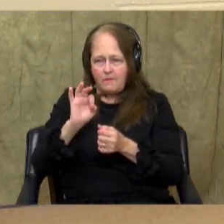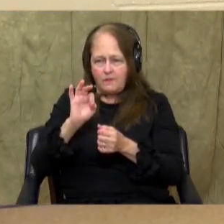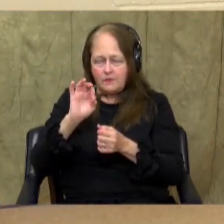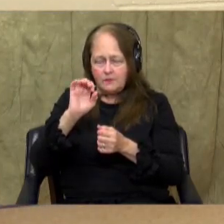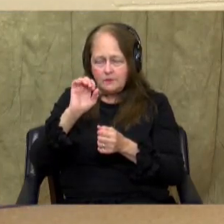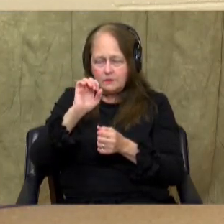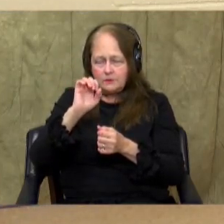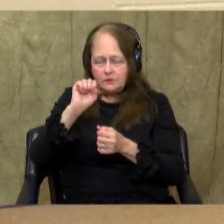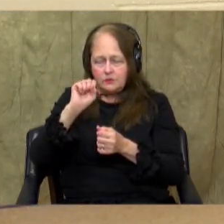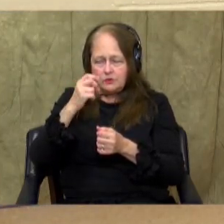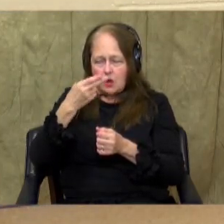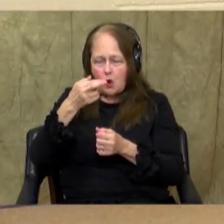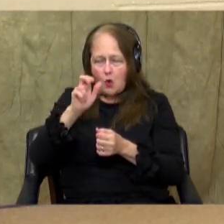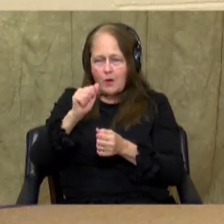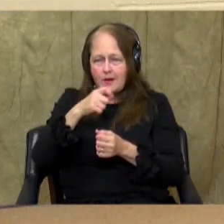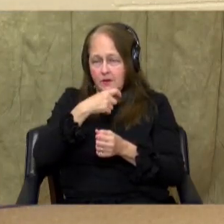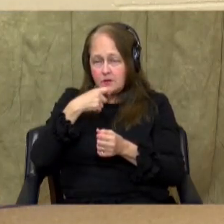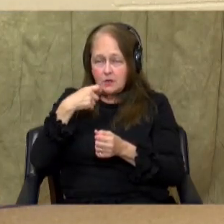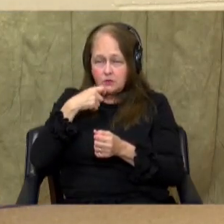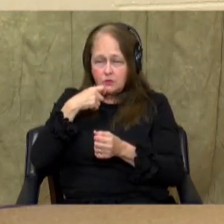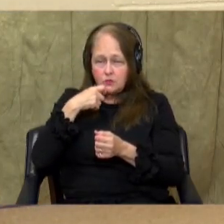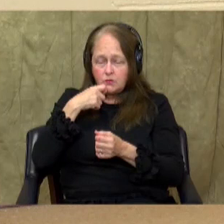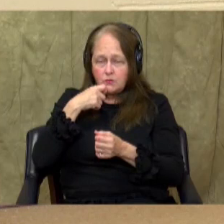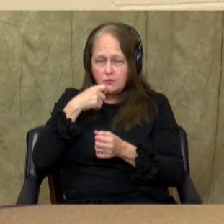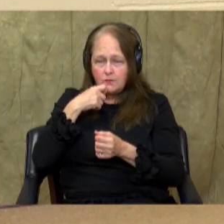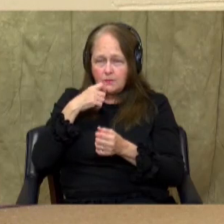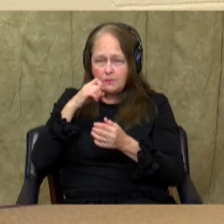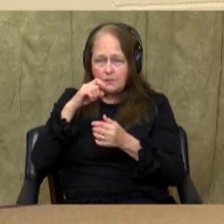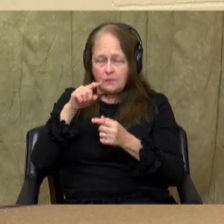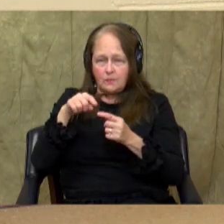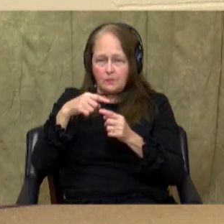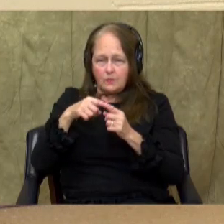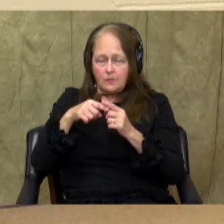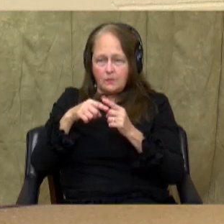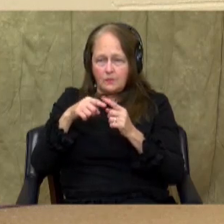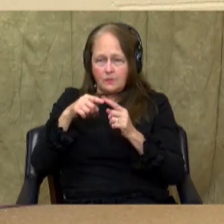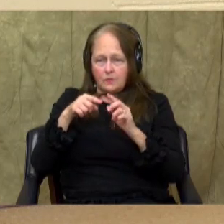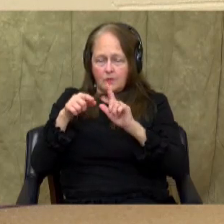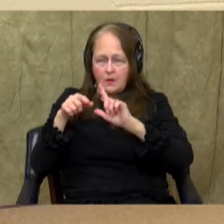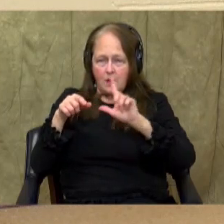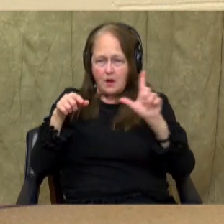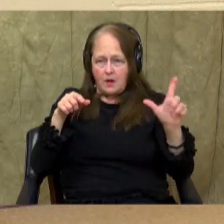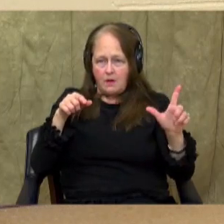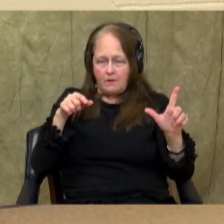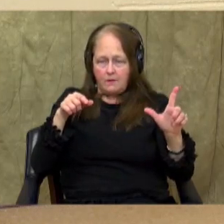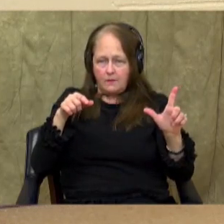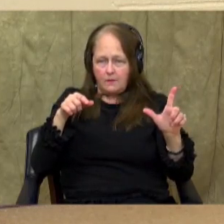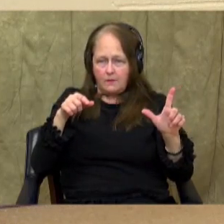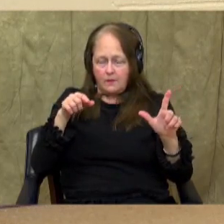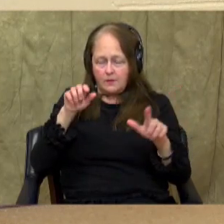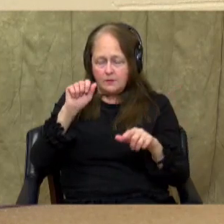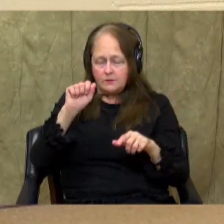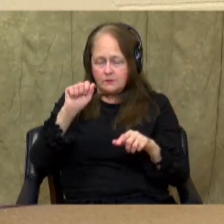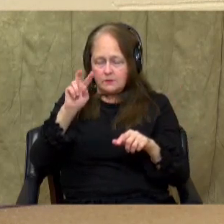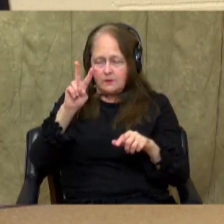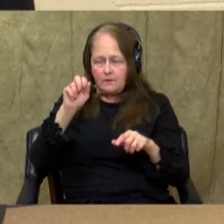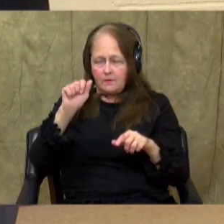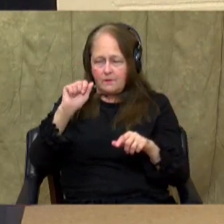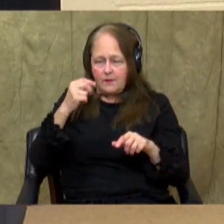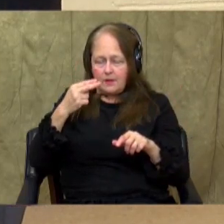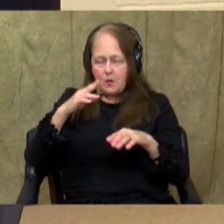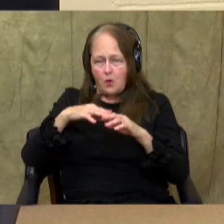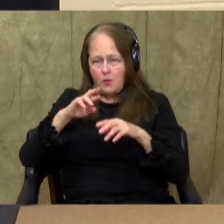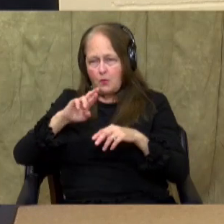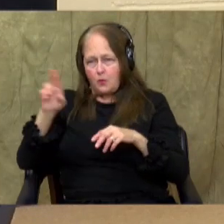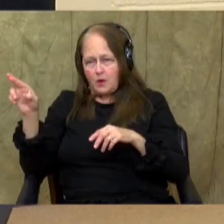you notice in the picture, you've got what looks like a desert on the right, on the left, and then you've got savannas to